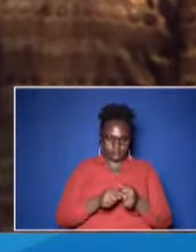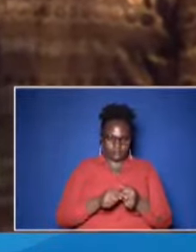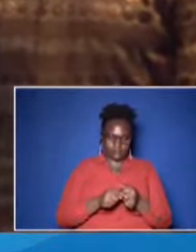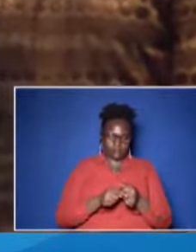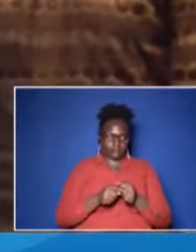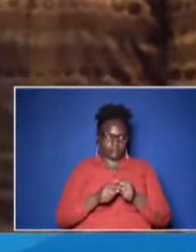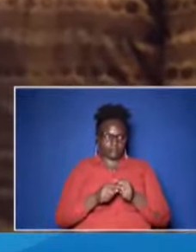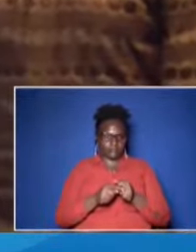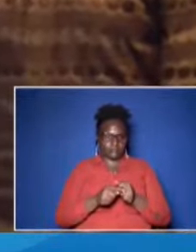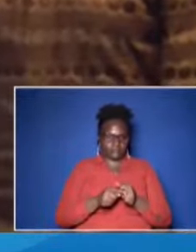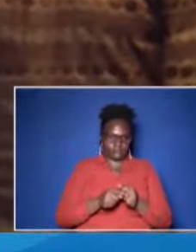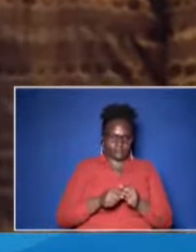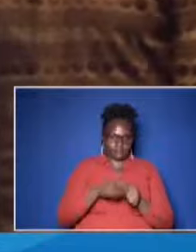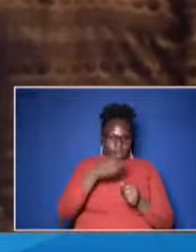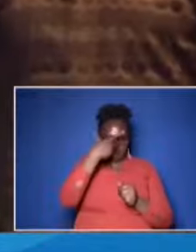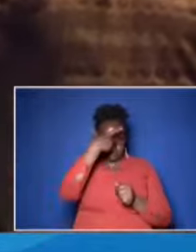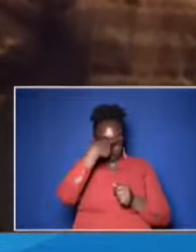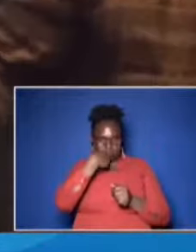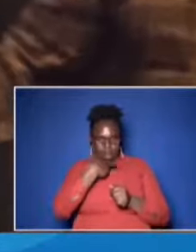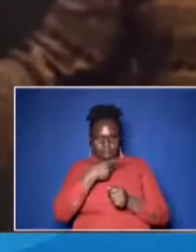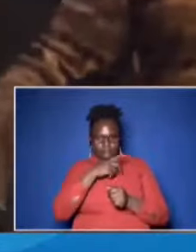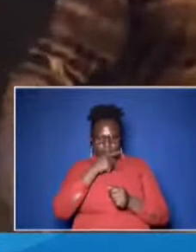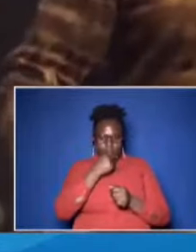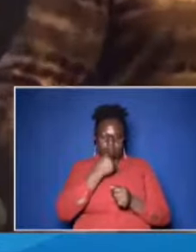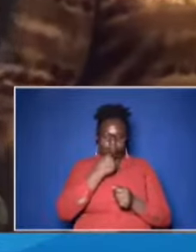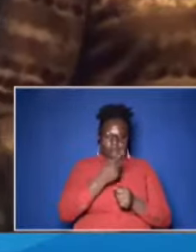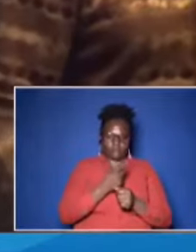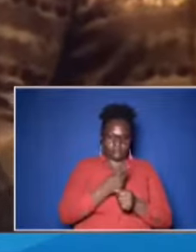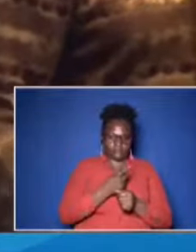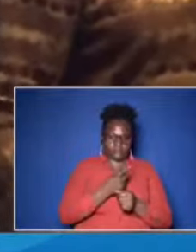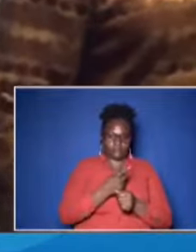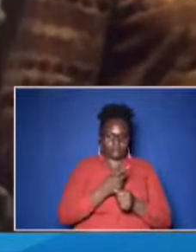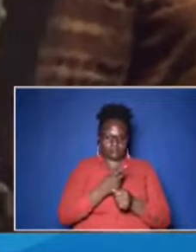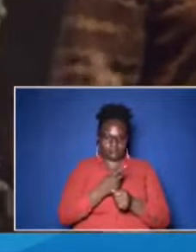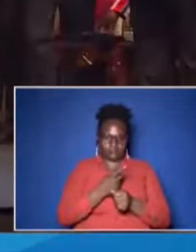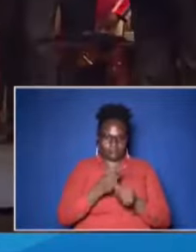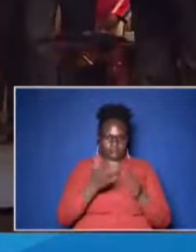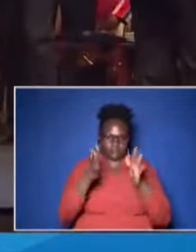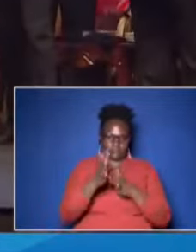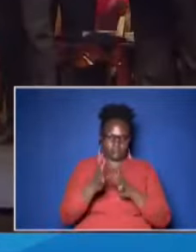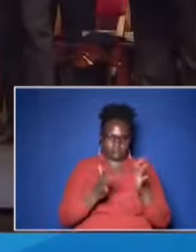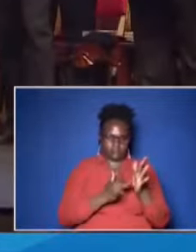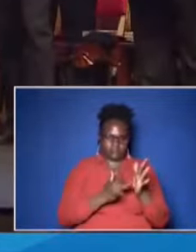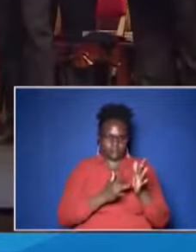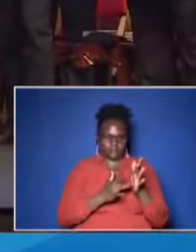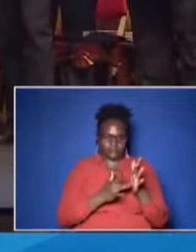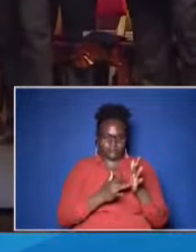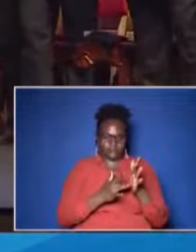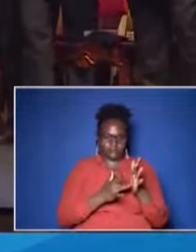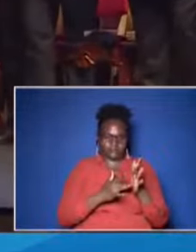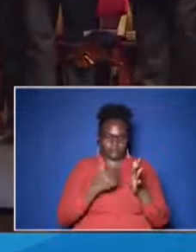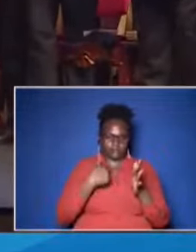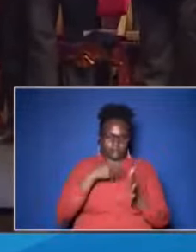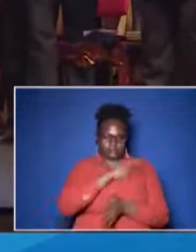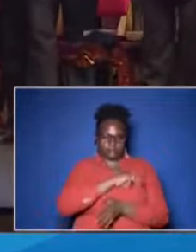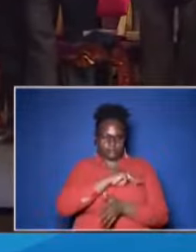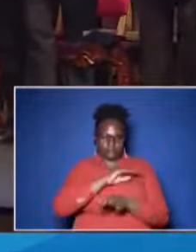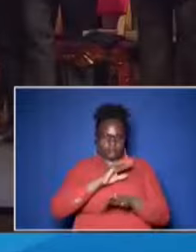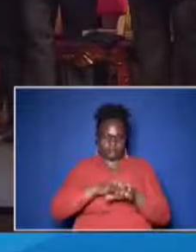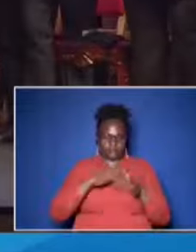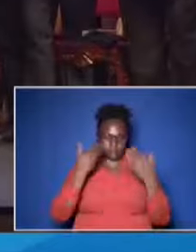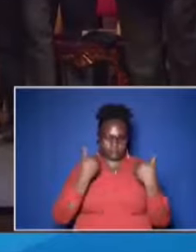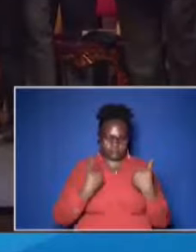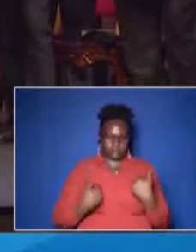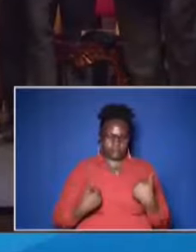here the blind man said Jesus have mercy on